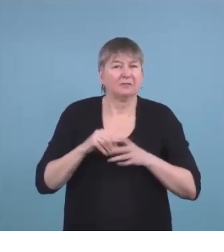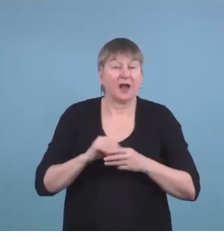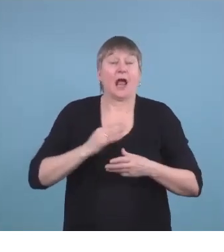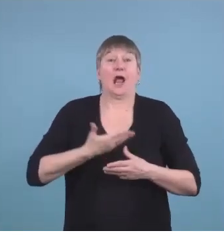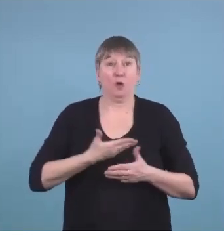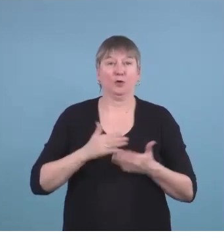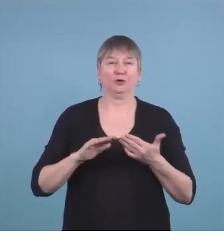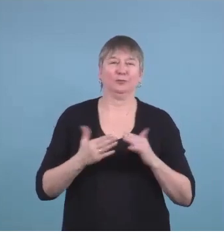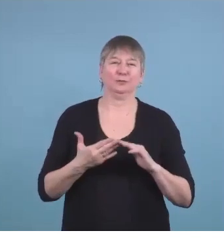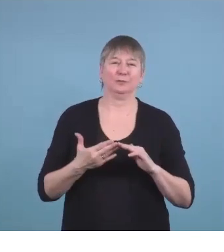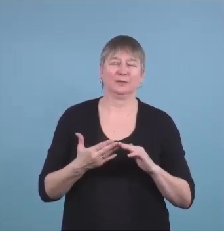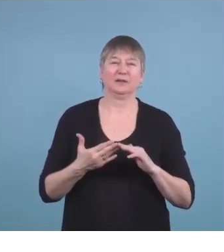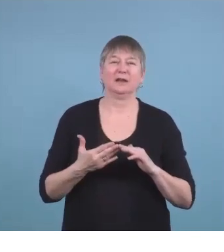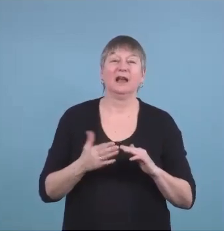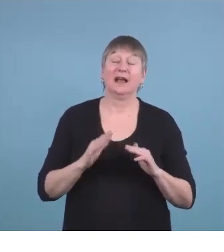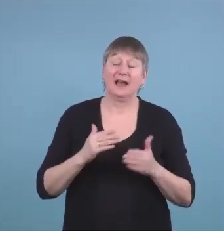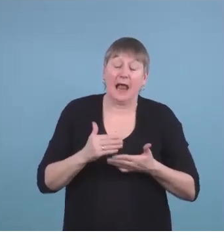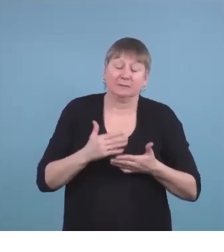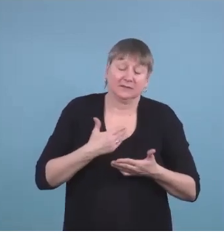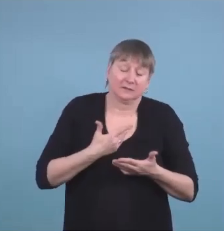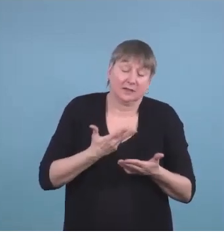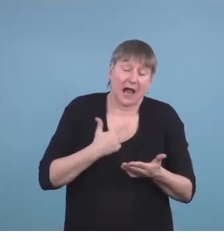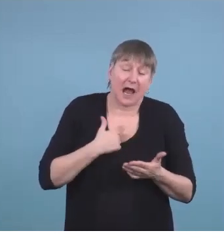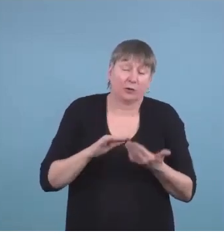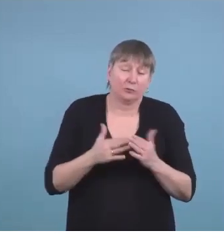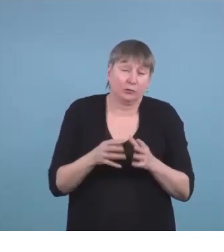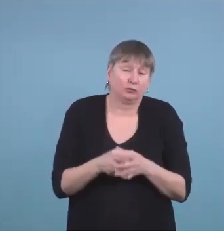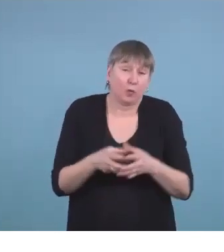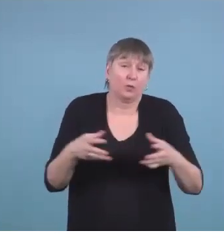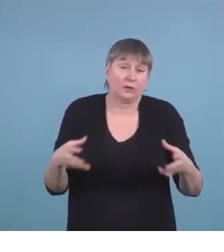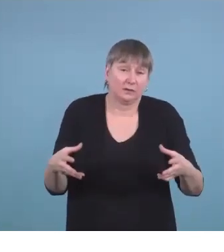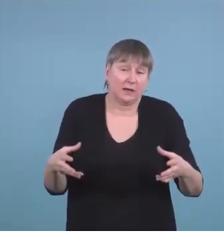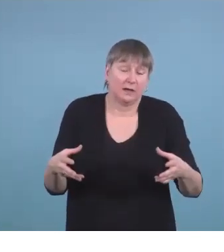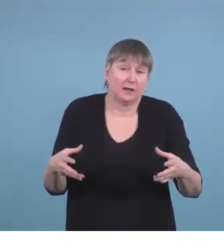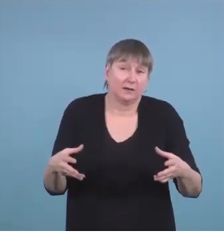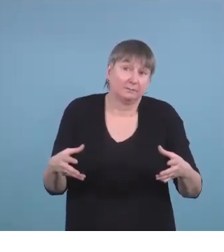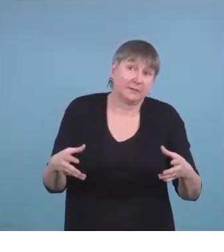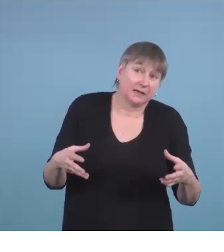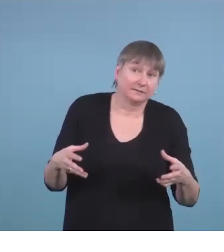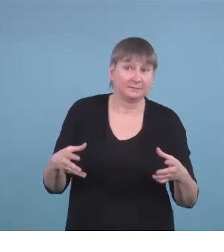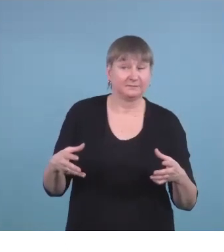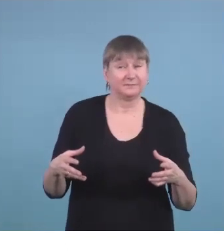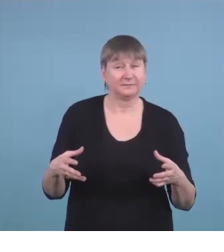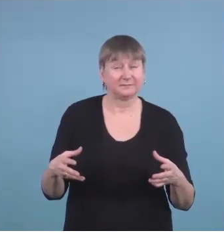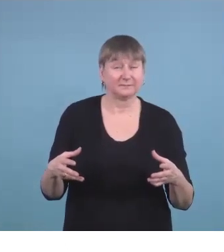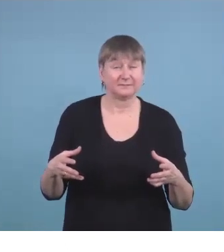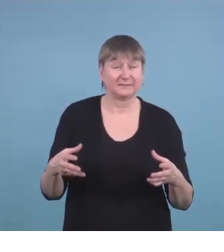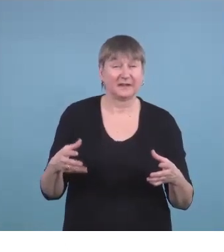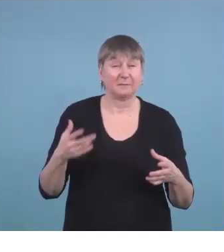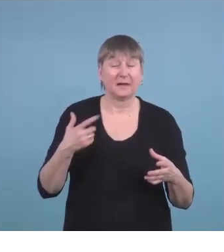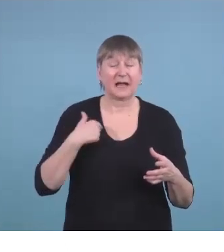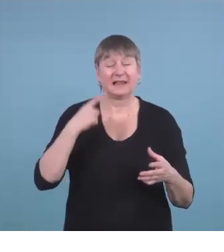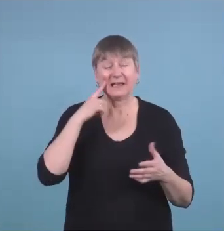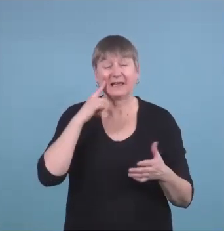and it helps that our community is growing but I think it is that that speaks volumes